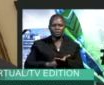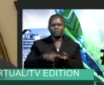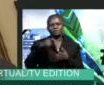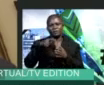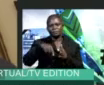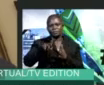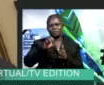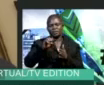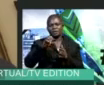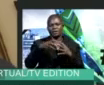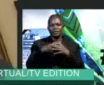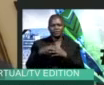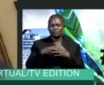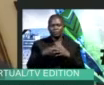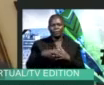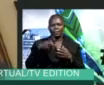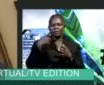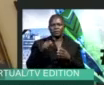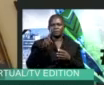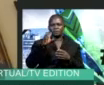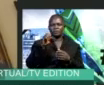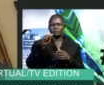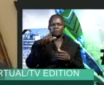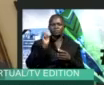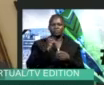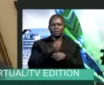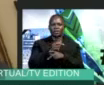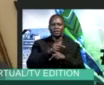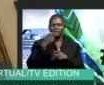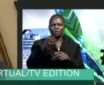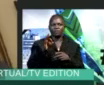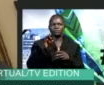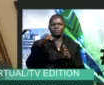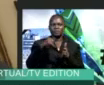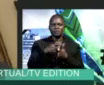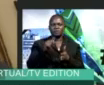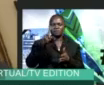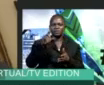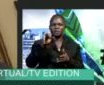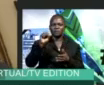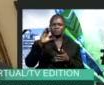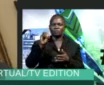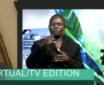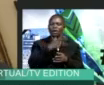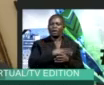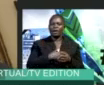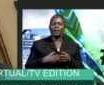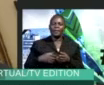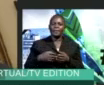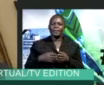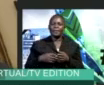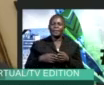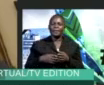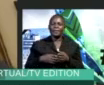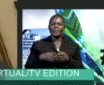pre-engineering. And the Siemens deal is supposed to take care of both the discos and the TCN, the Transmission Company of